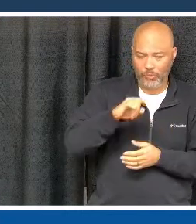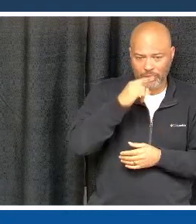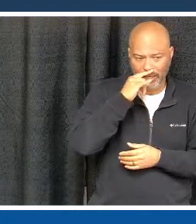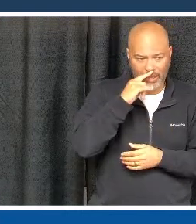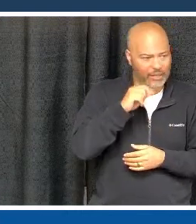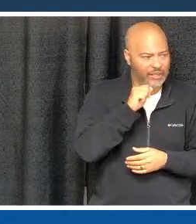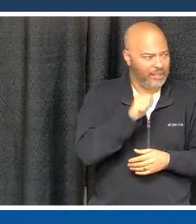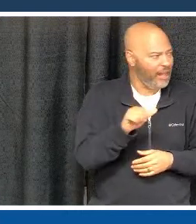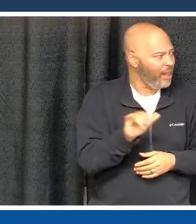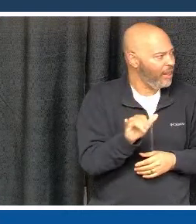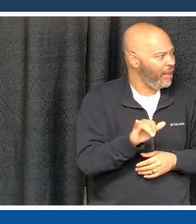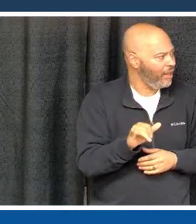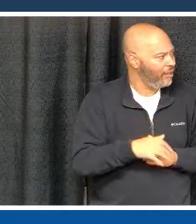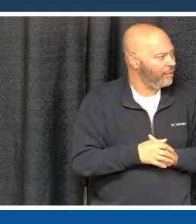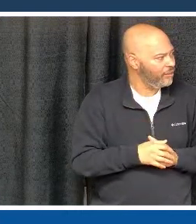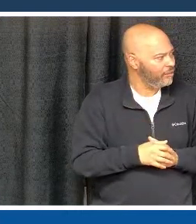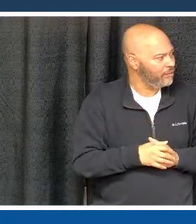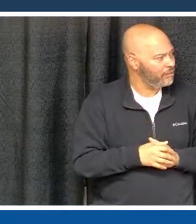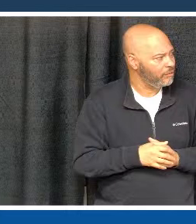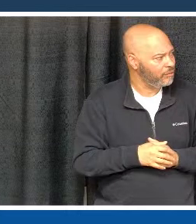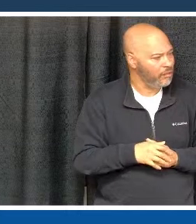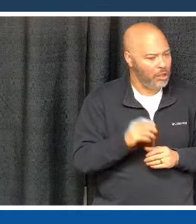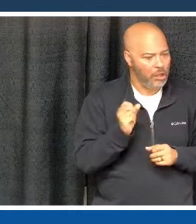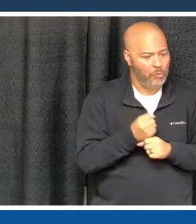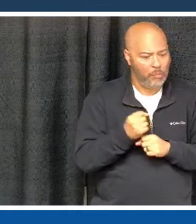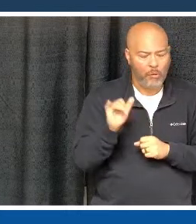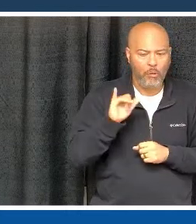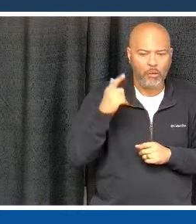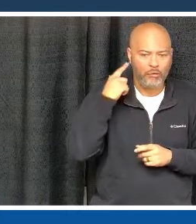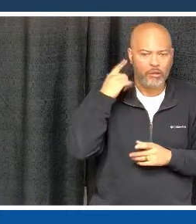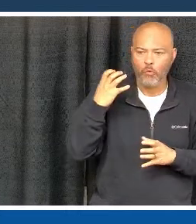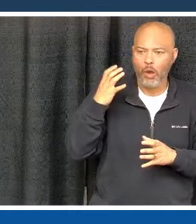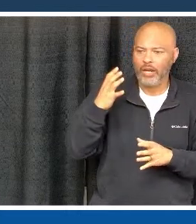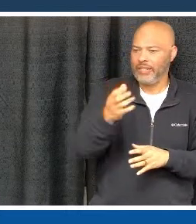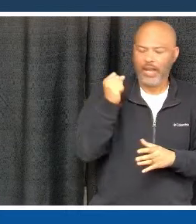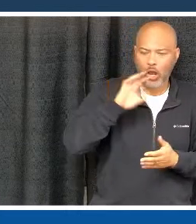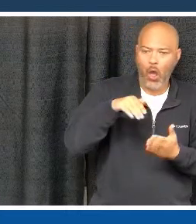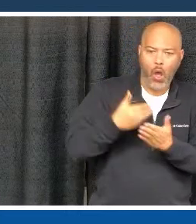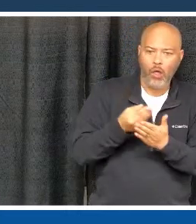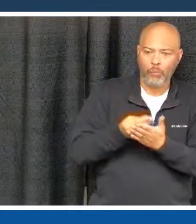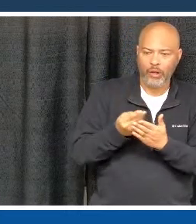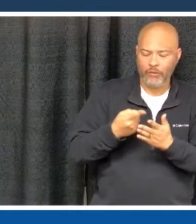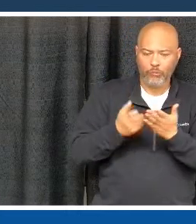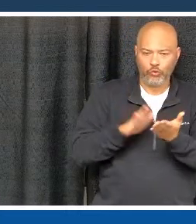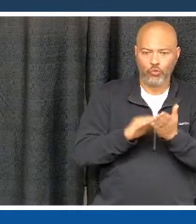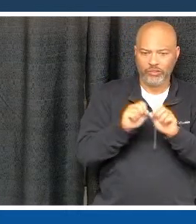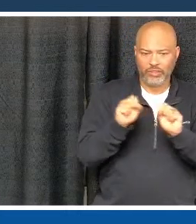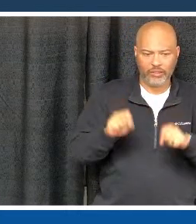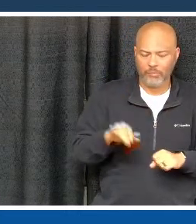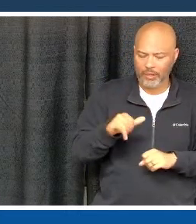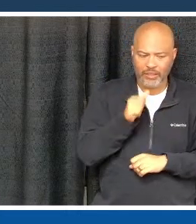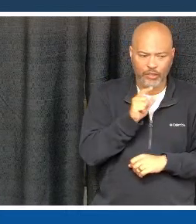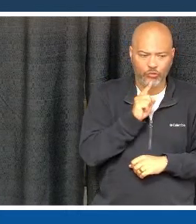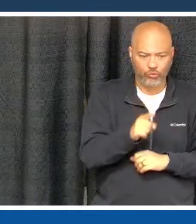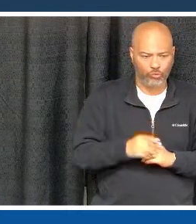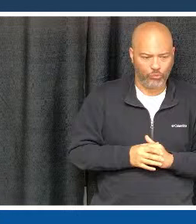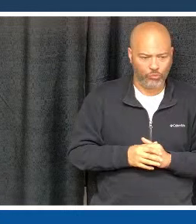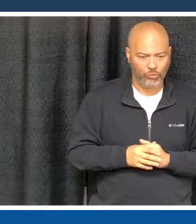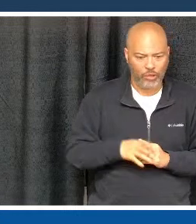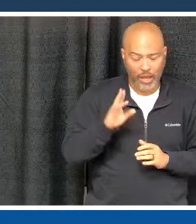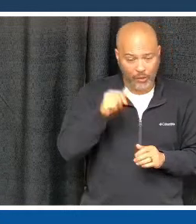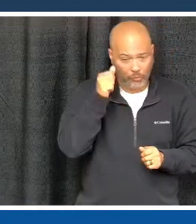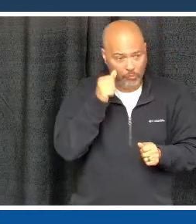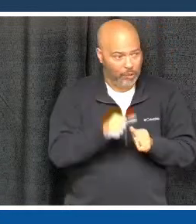not like the people will make this sound like, oh, they want to take all the money out of the school system. That's not true. And